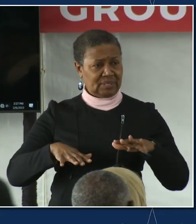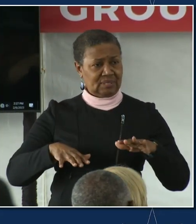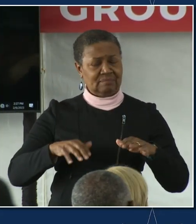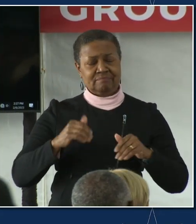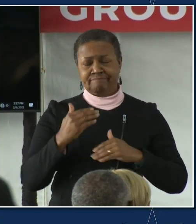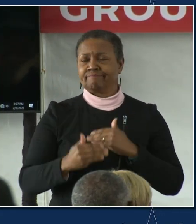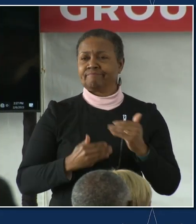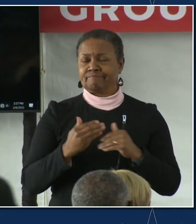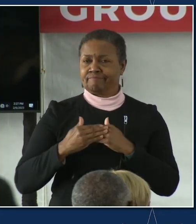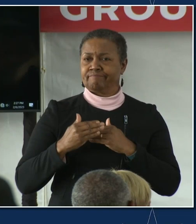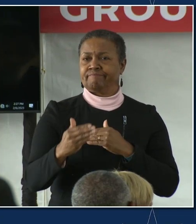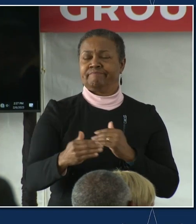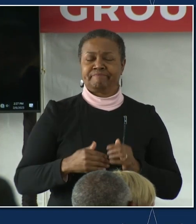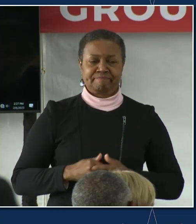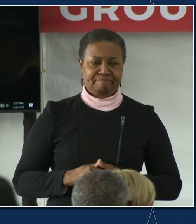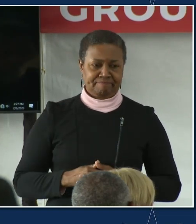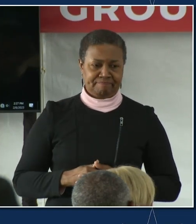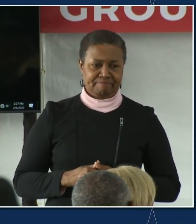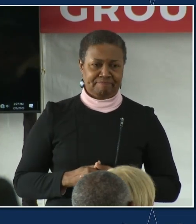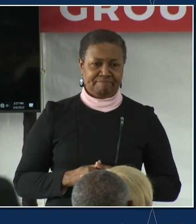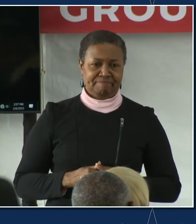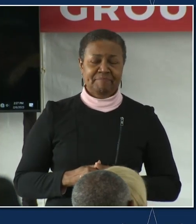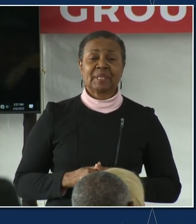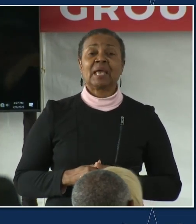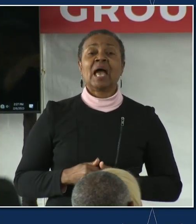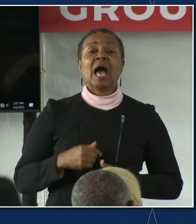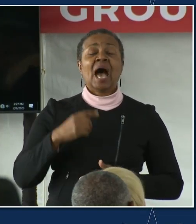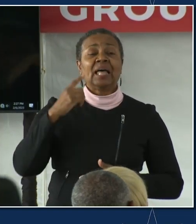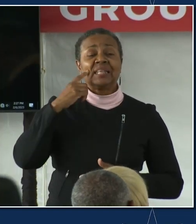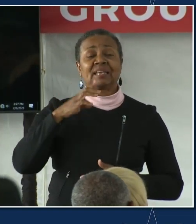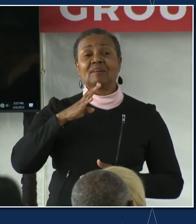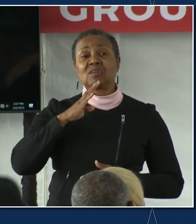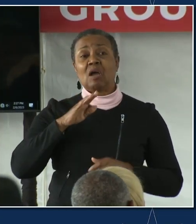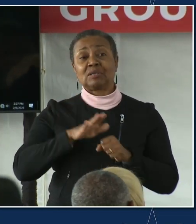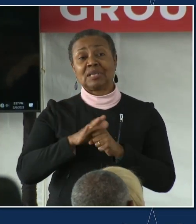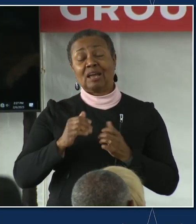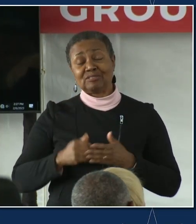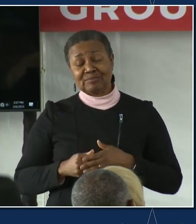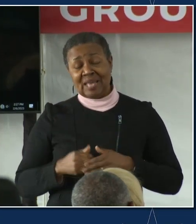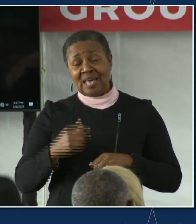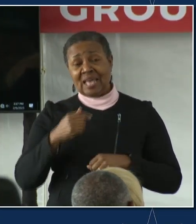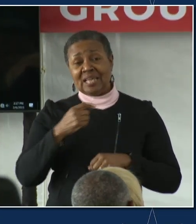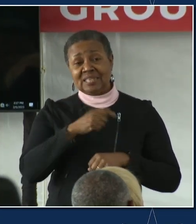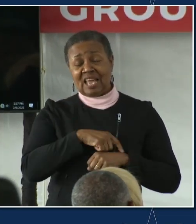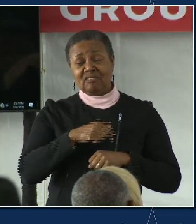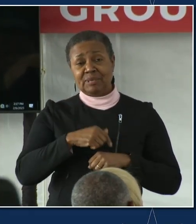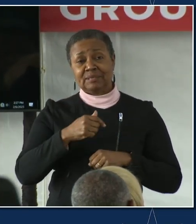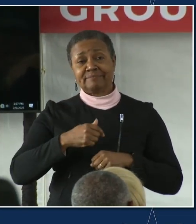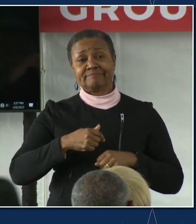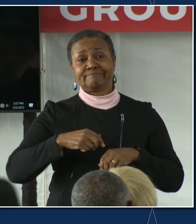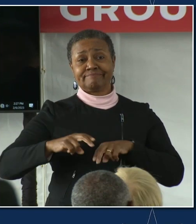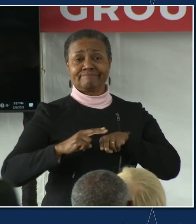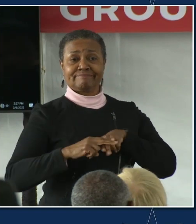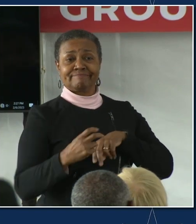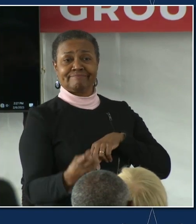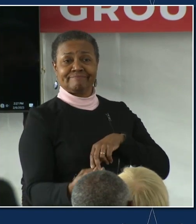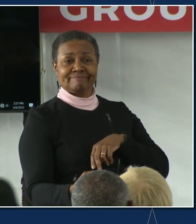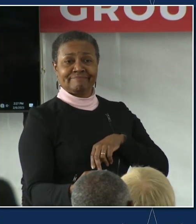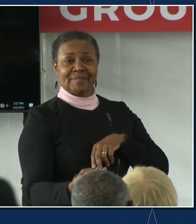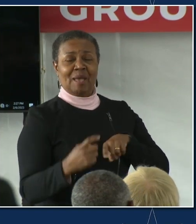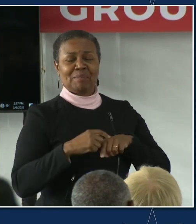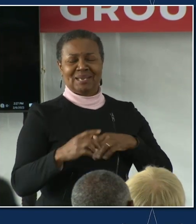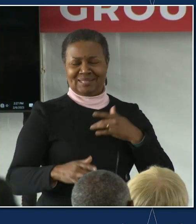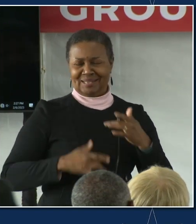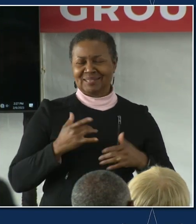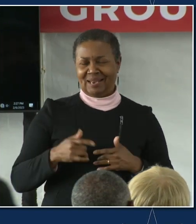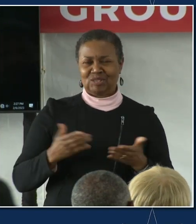step of the way. So, I think I've talked enough. It's time for me to yield the stage. But it is